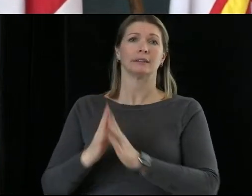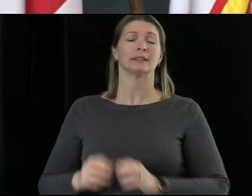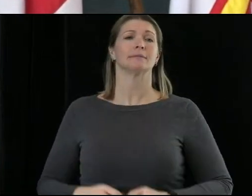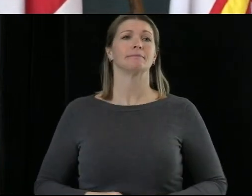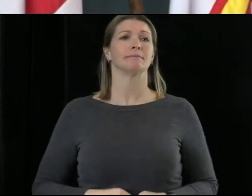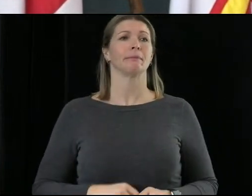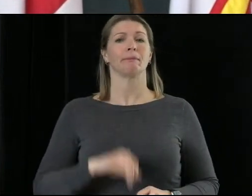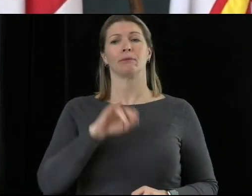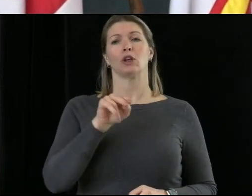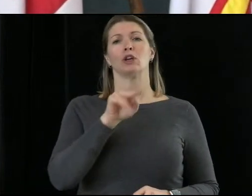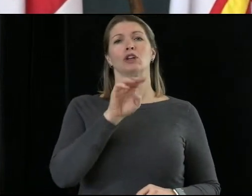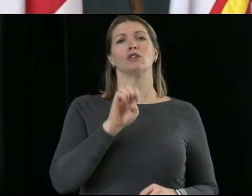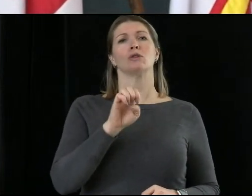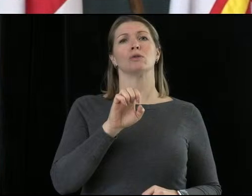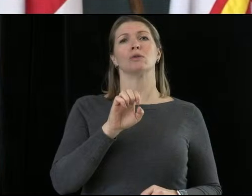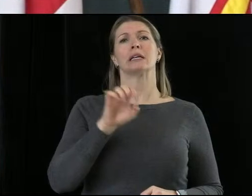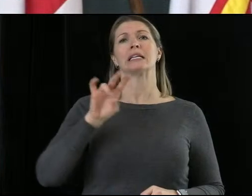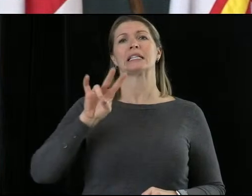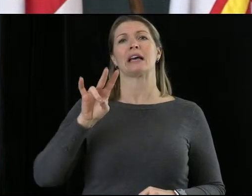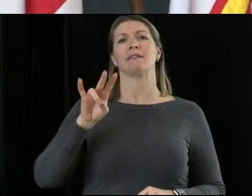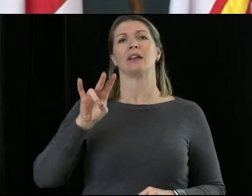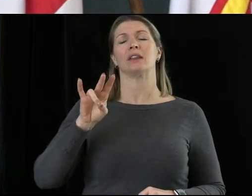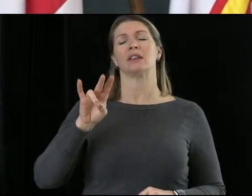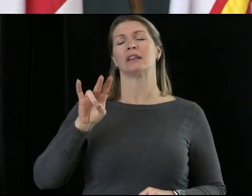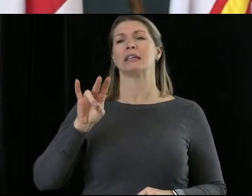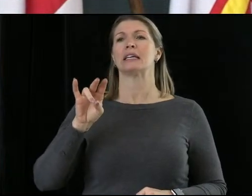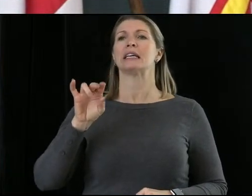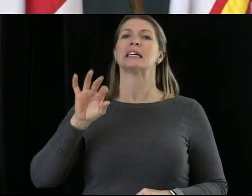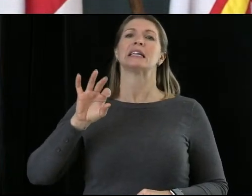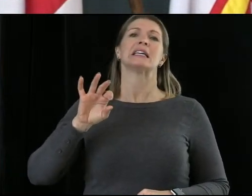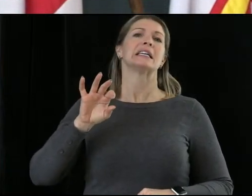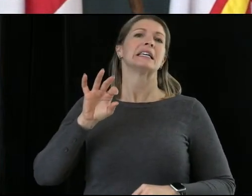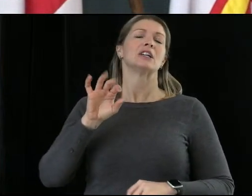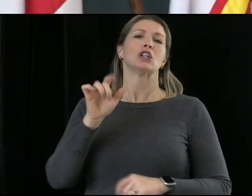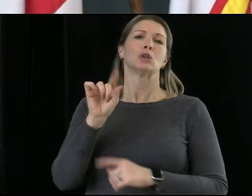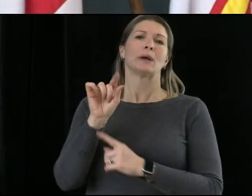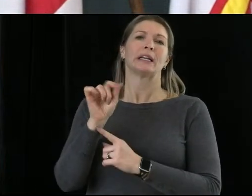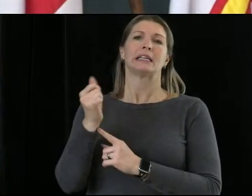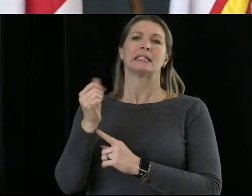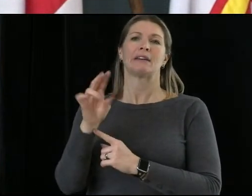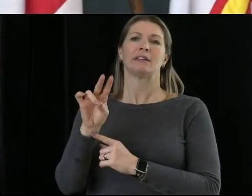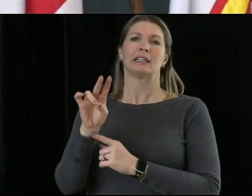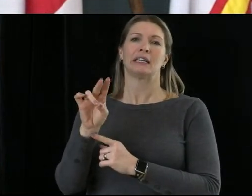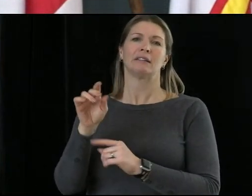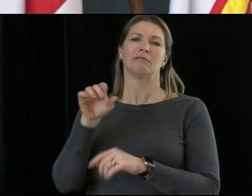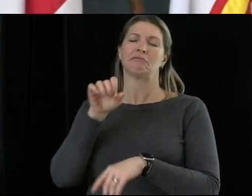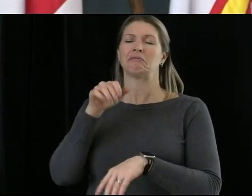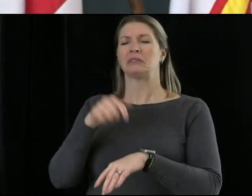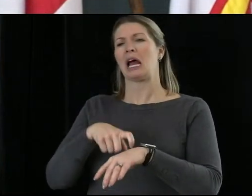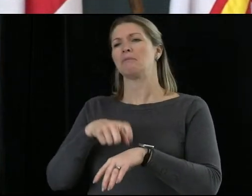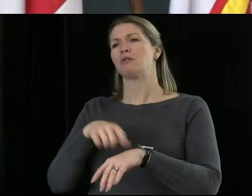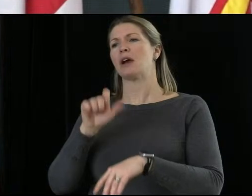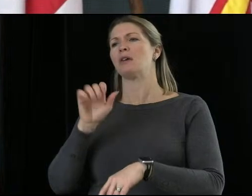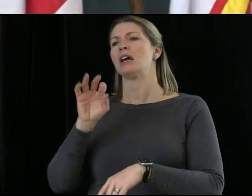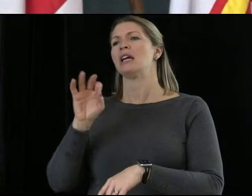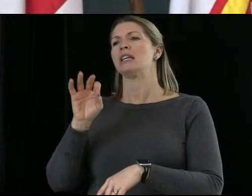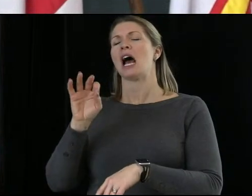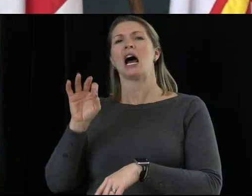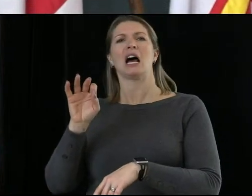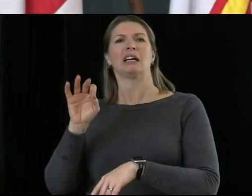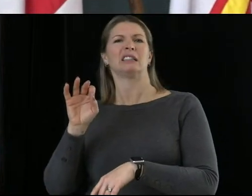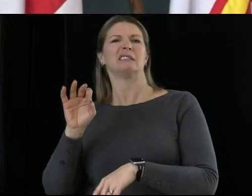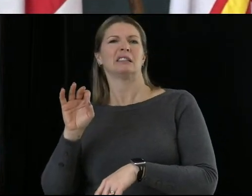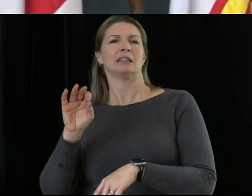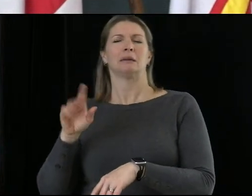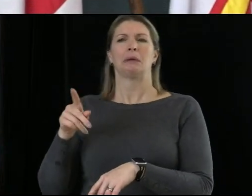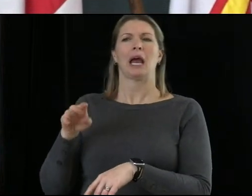On June 7th, 2017, at about 9 p.m., I got a call from Lisa, my youngest sister, and said, you know, Courtney's